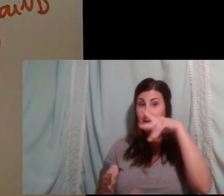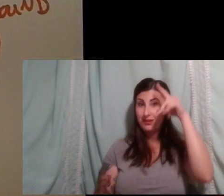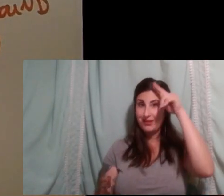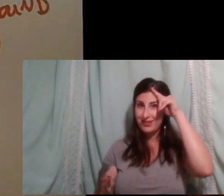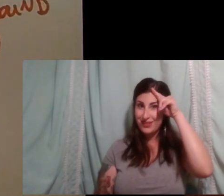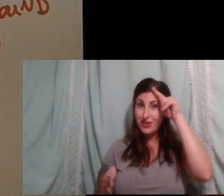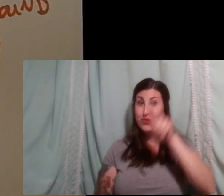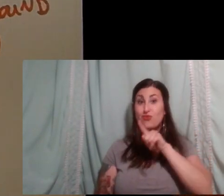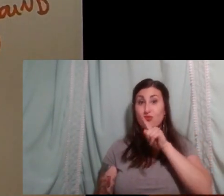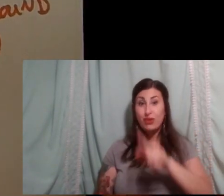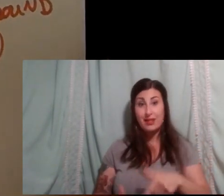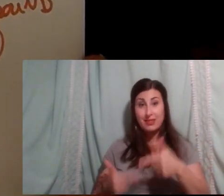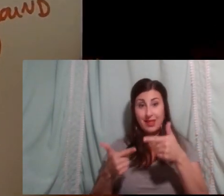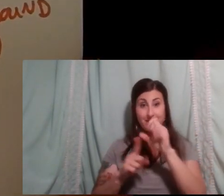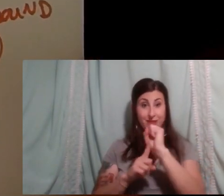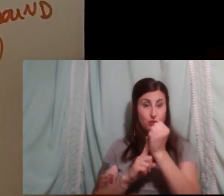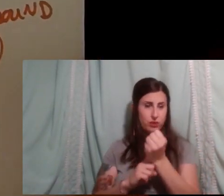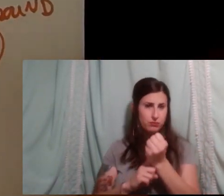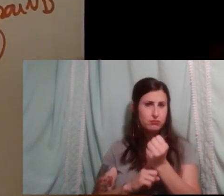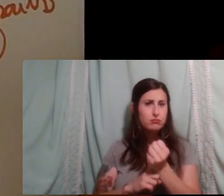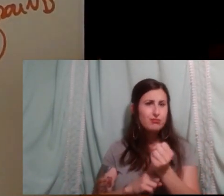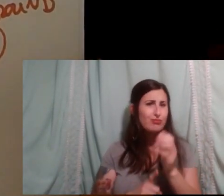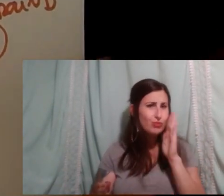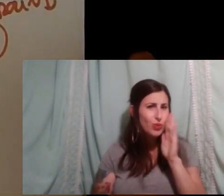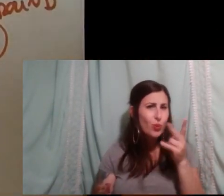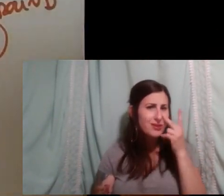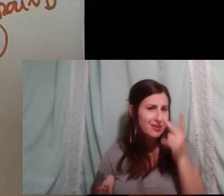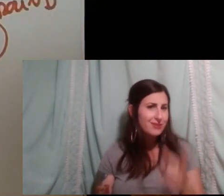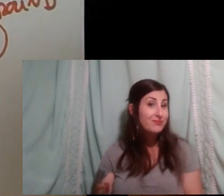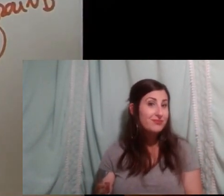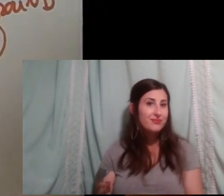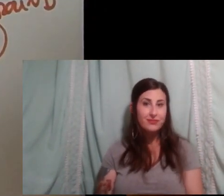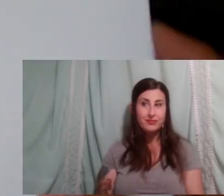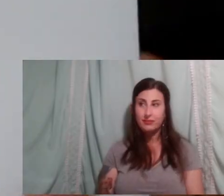theorem real life scenario that you will see.